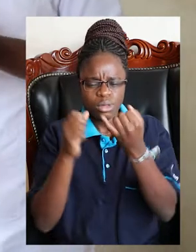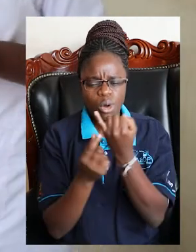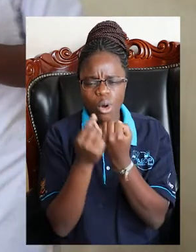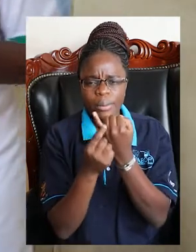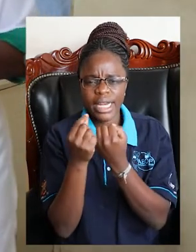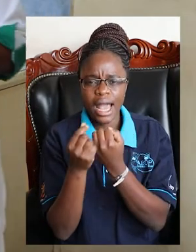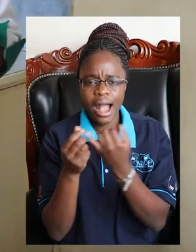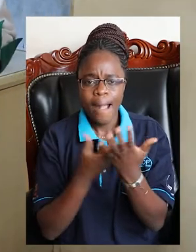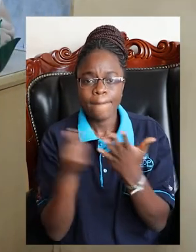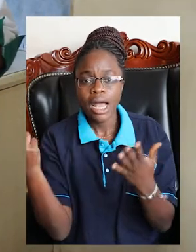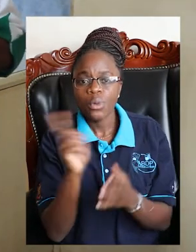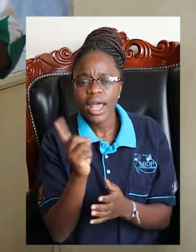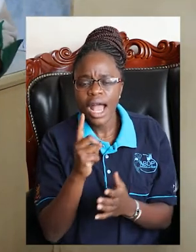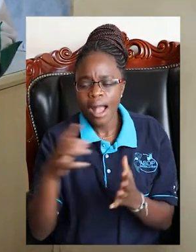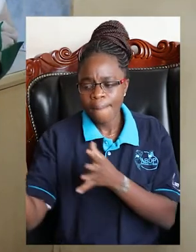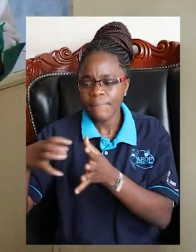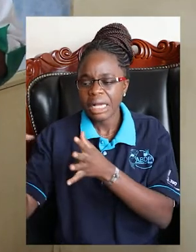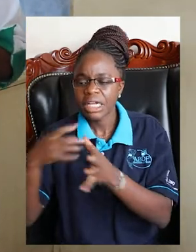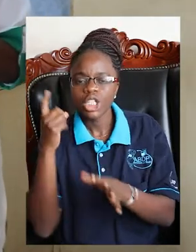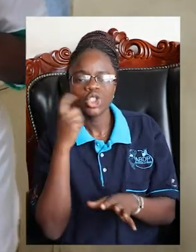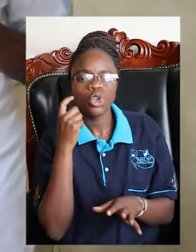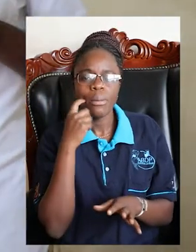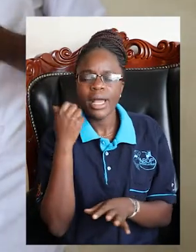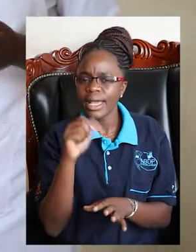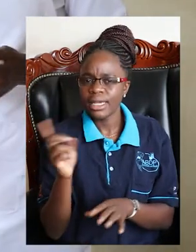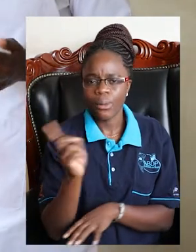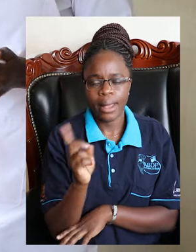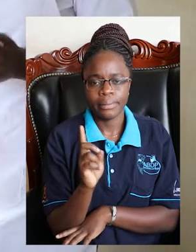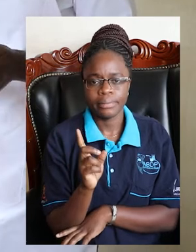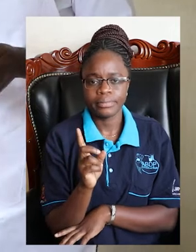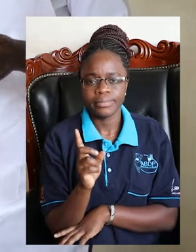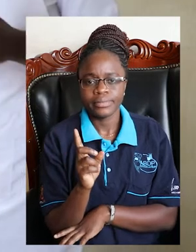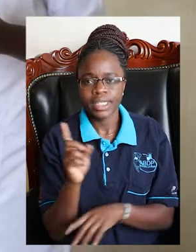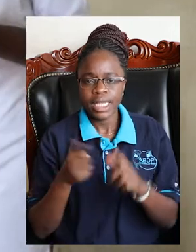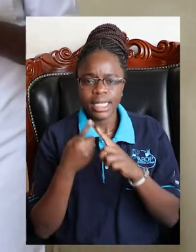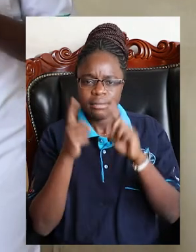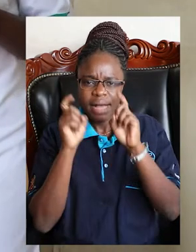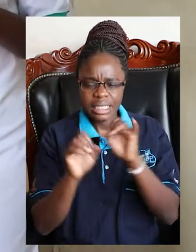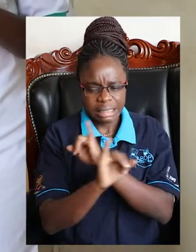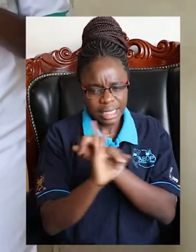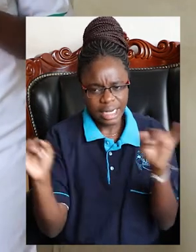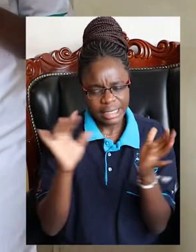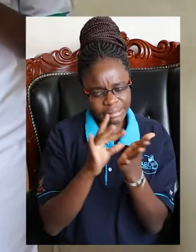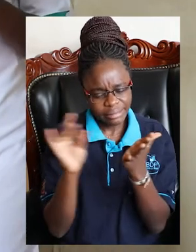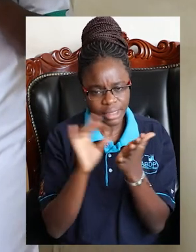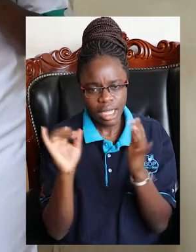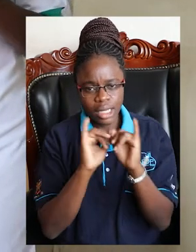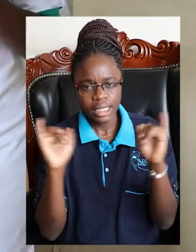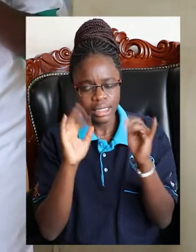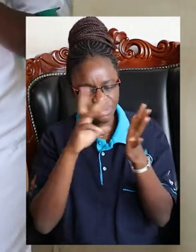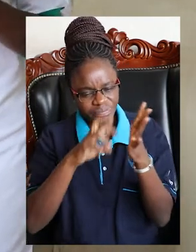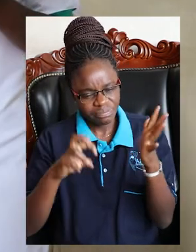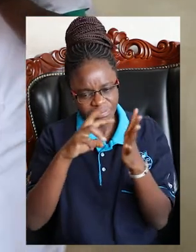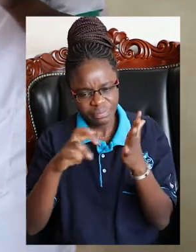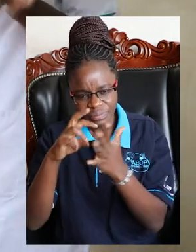you can get omena from the market, you can get from the supermarket. And then when you get your omena, make sure you pick it well, because sometimes it has some